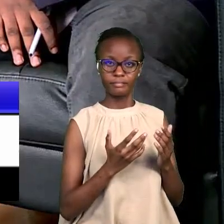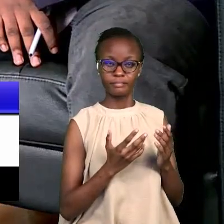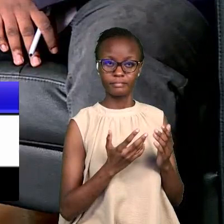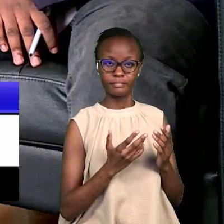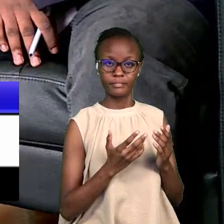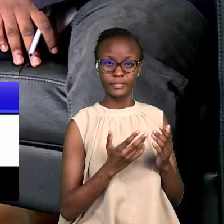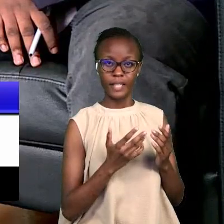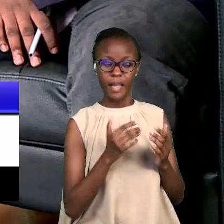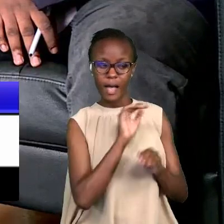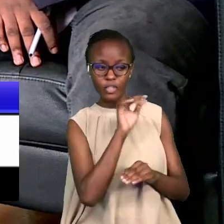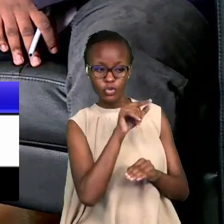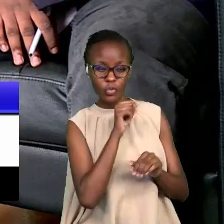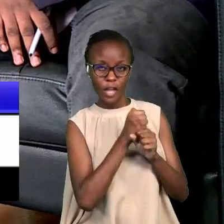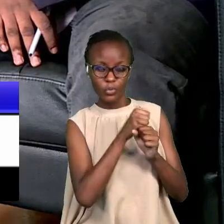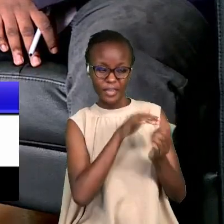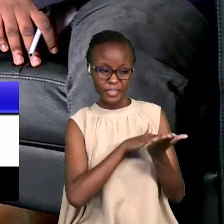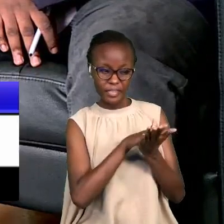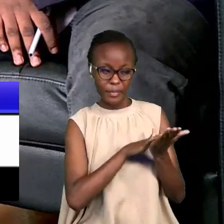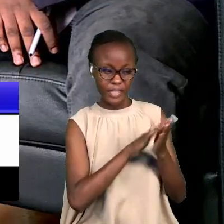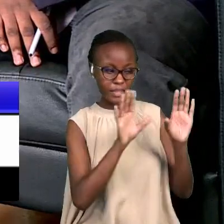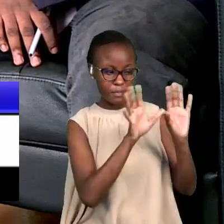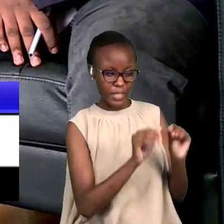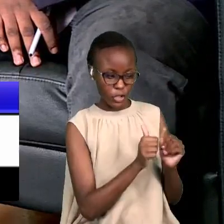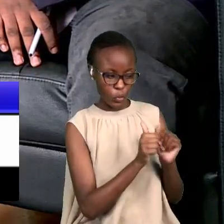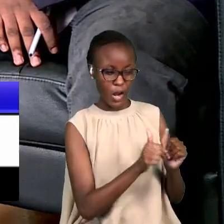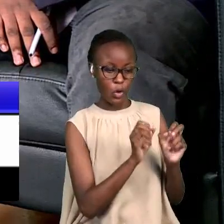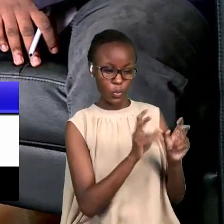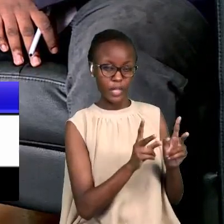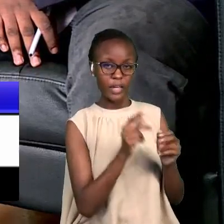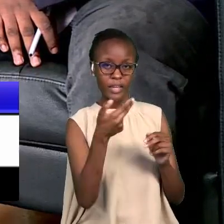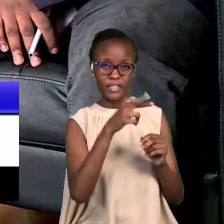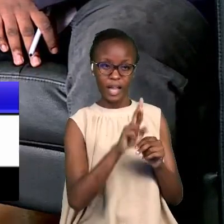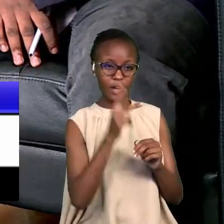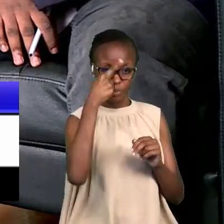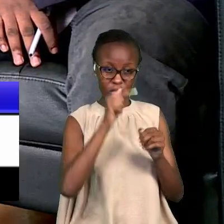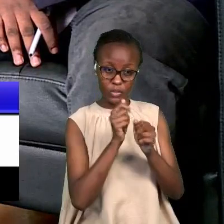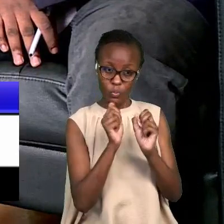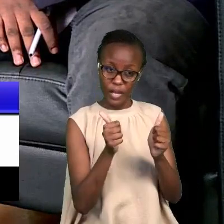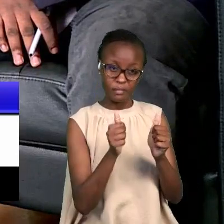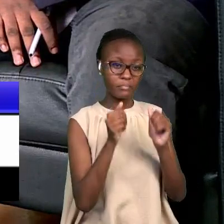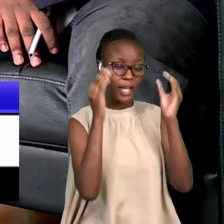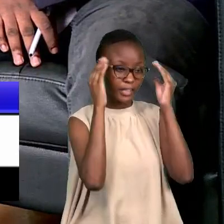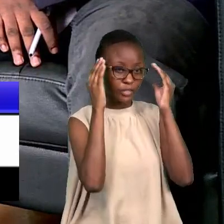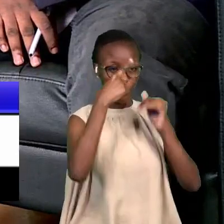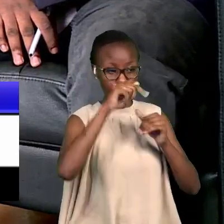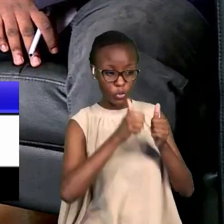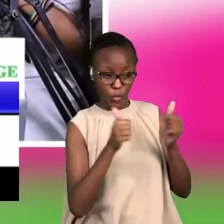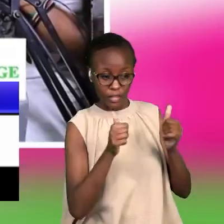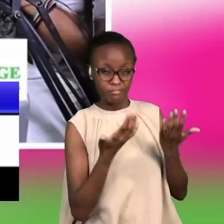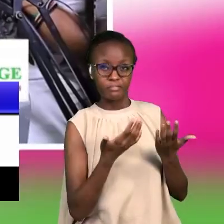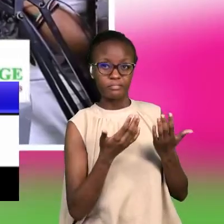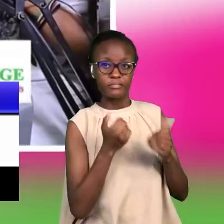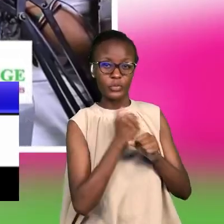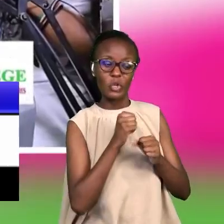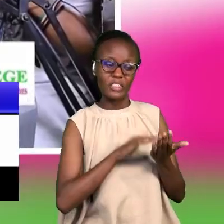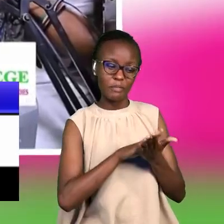Nothing, but are you doing the basics? Is your budget working? Is your HR policy working? Is your academic policy working? Just